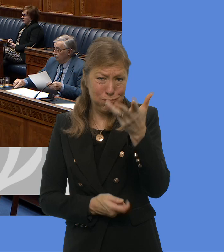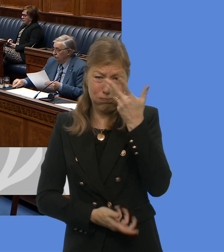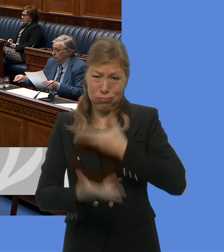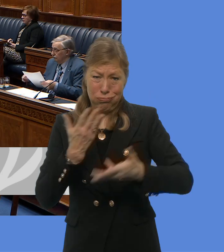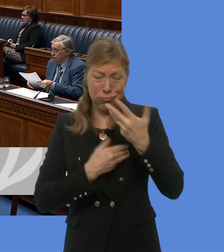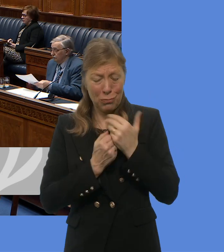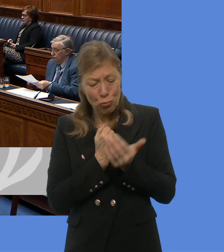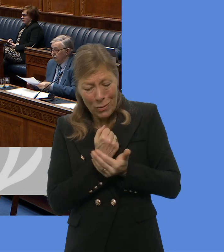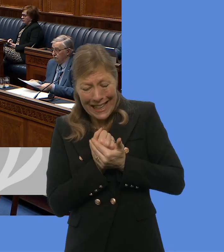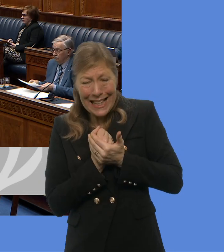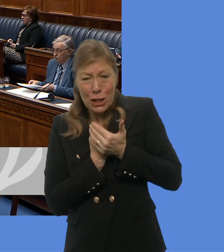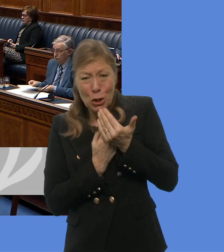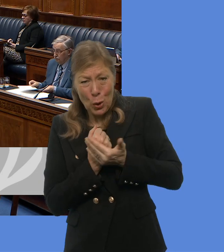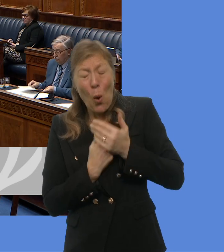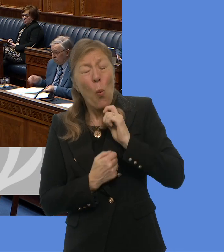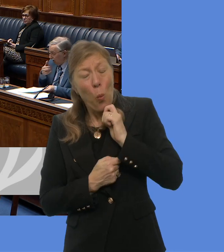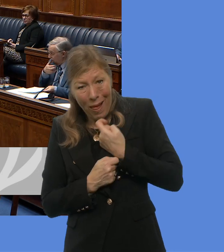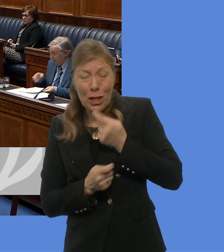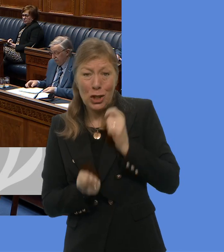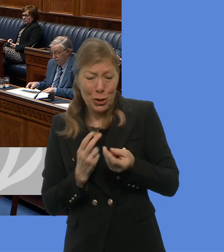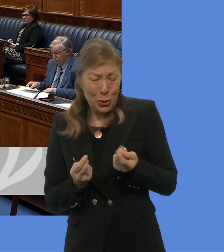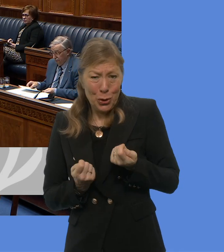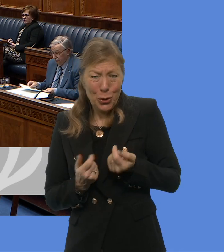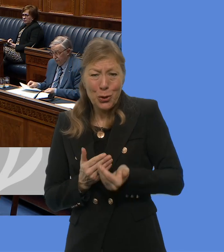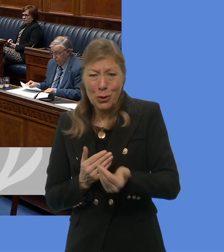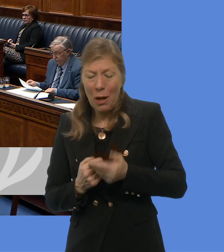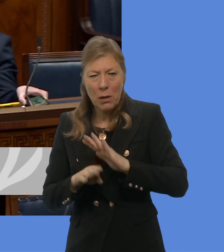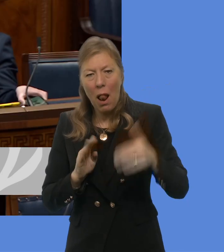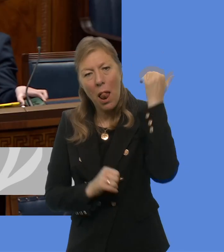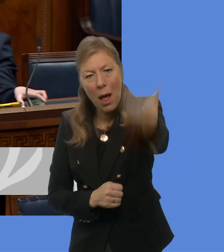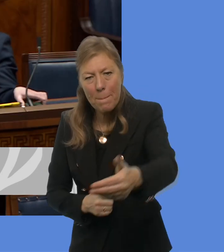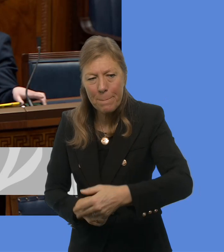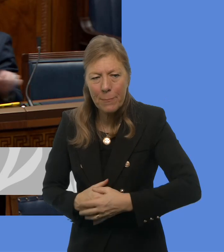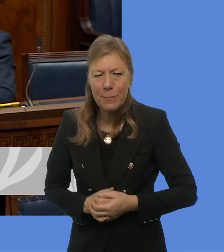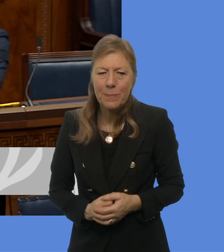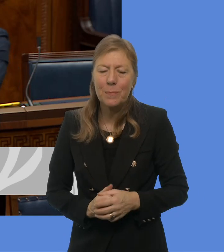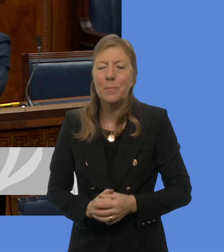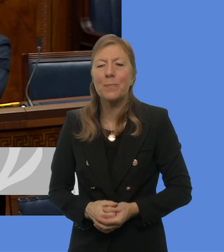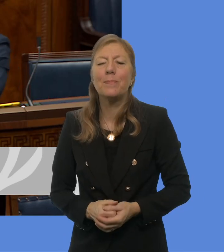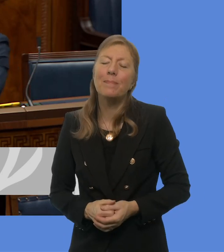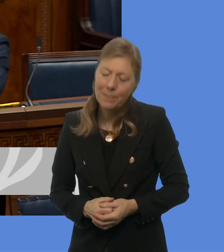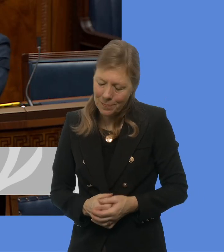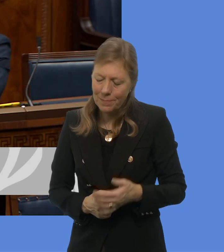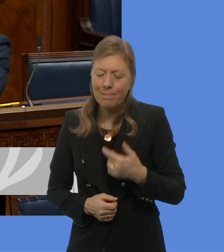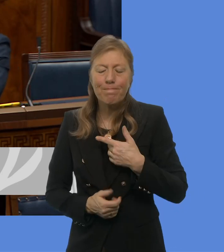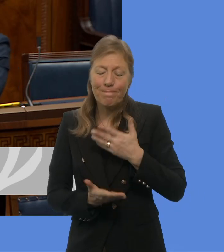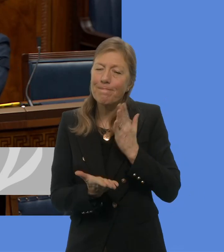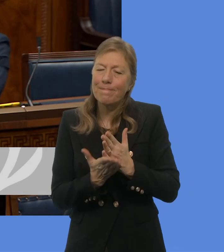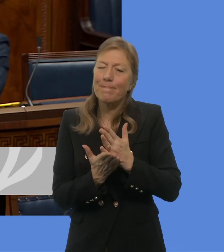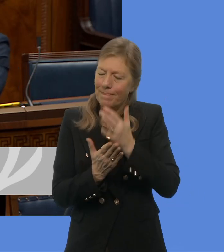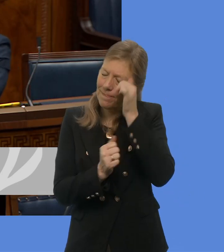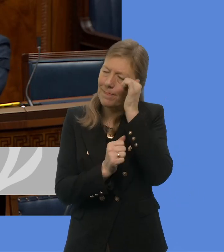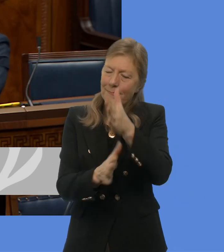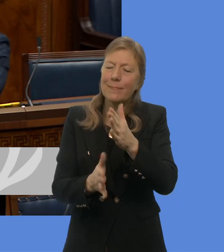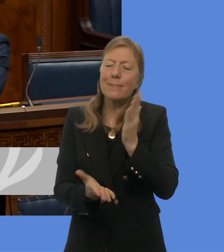have an immediate consequence? Well, I can assure the member that there will be an immediate consequence in